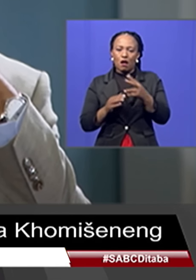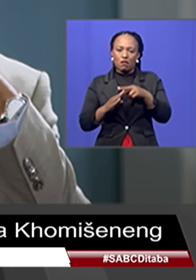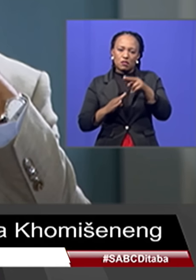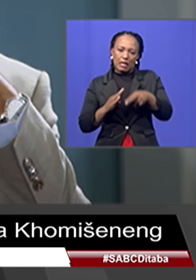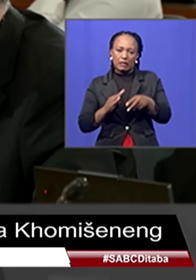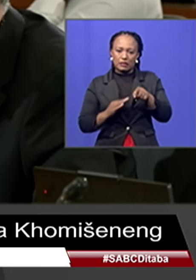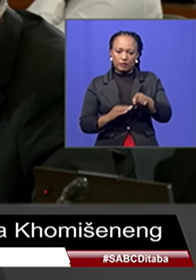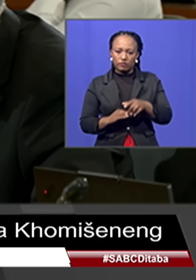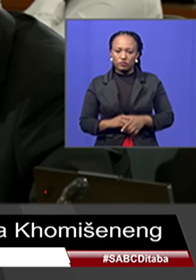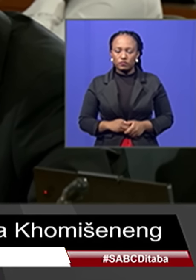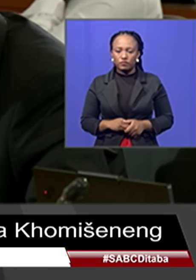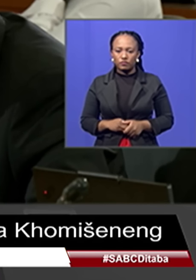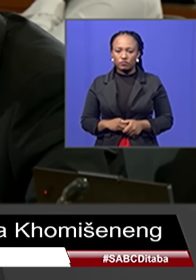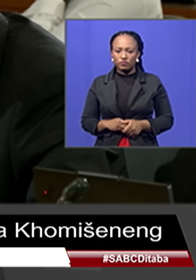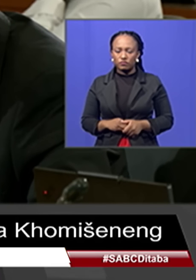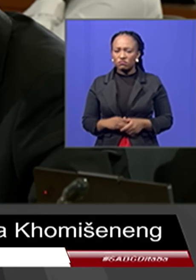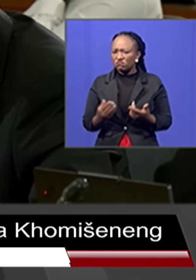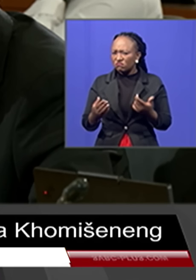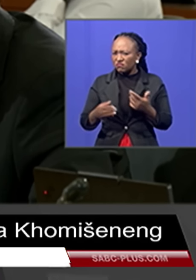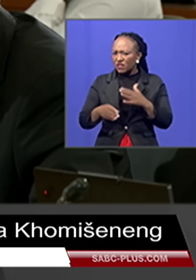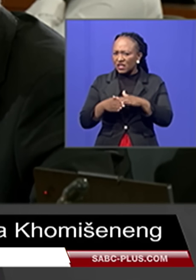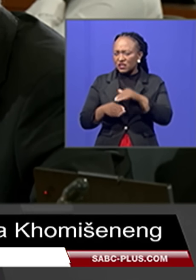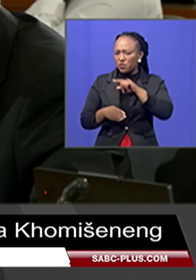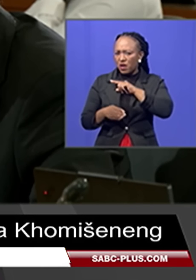What legitimate reason could there be